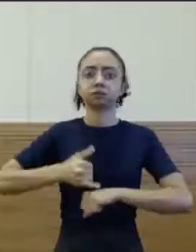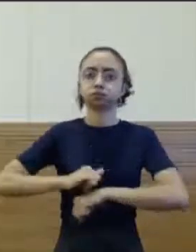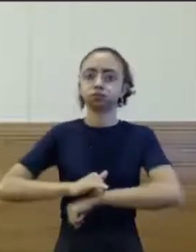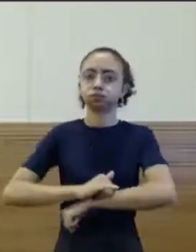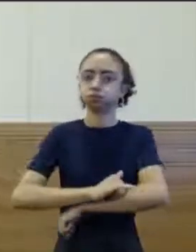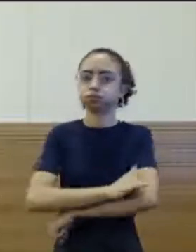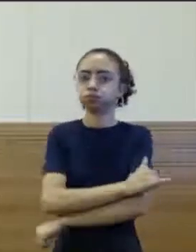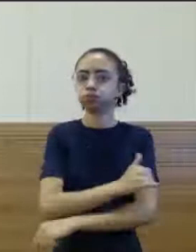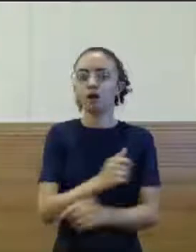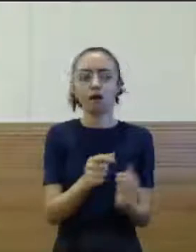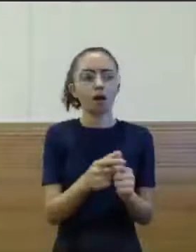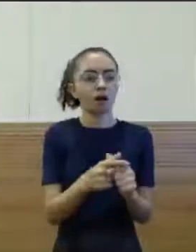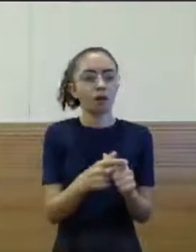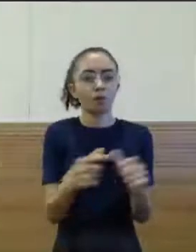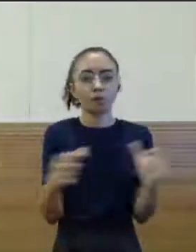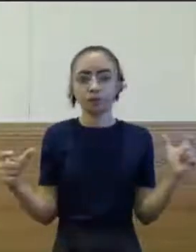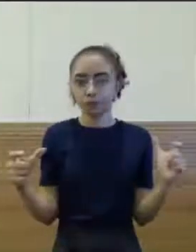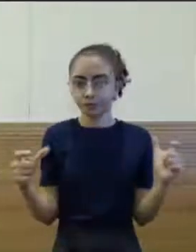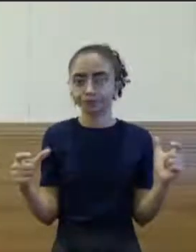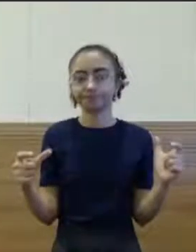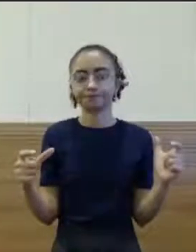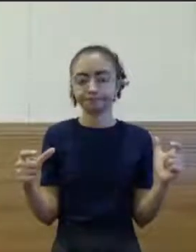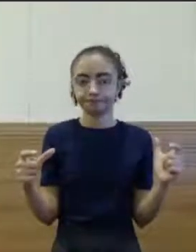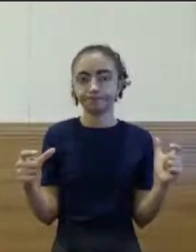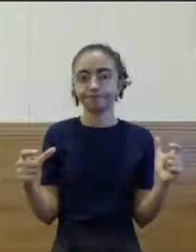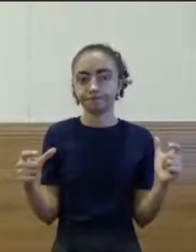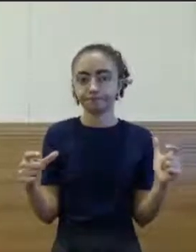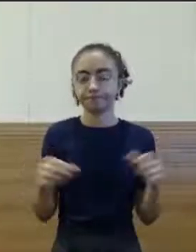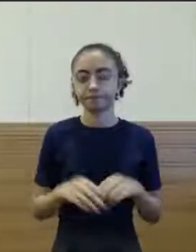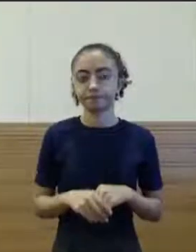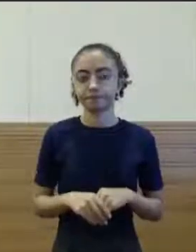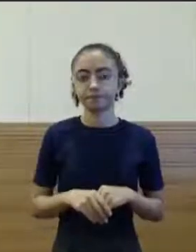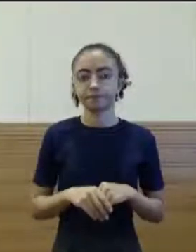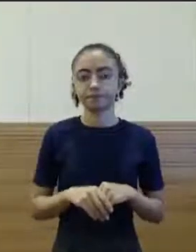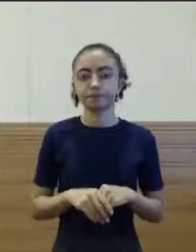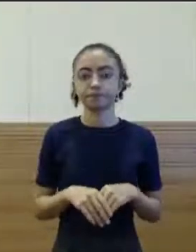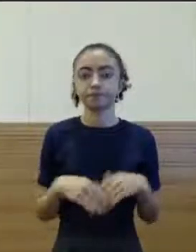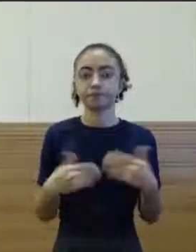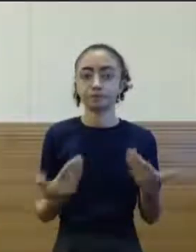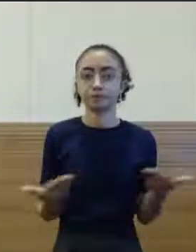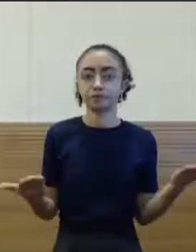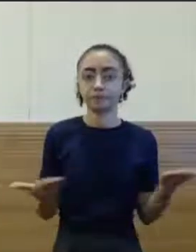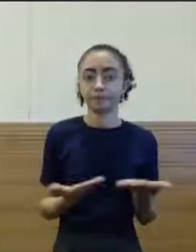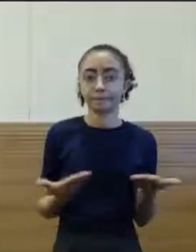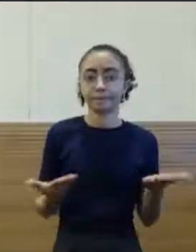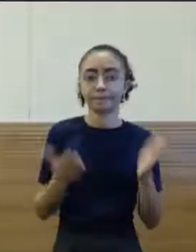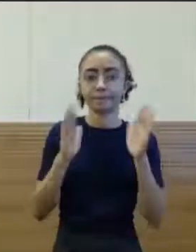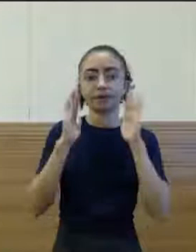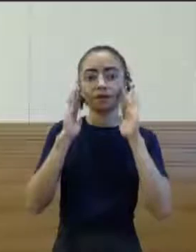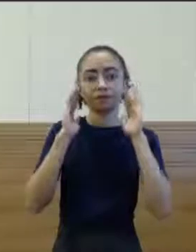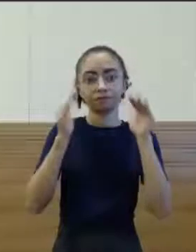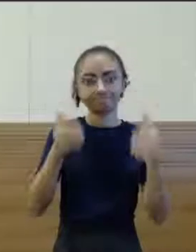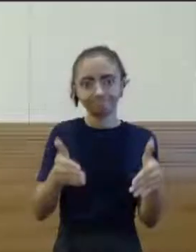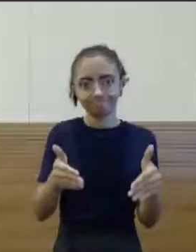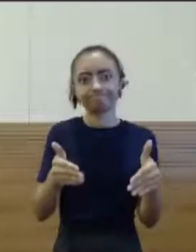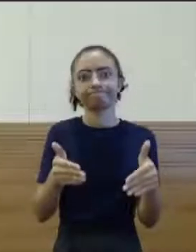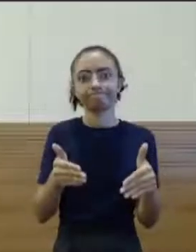overweight and obesity, as you can see. So there is a focus that I want to mention that now in